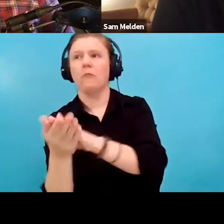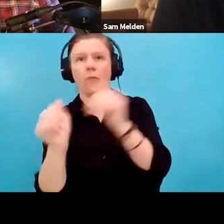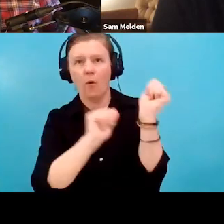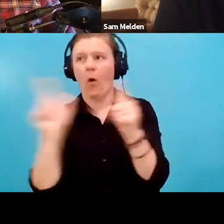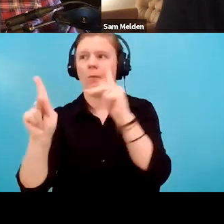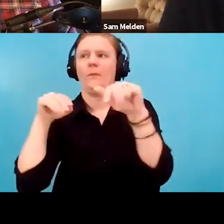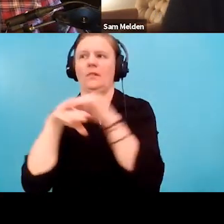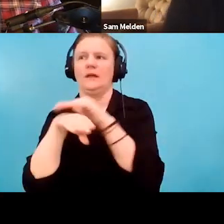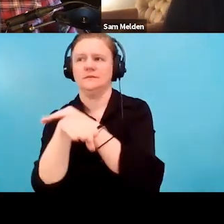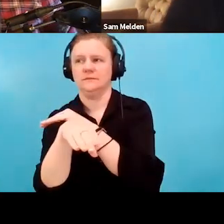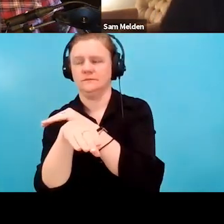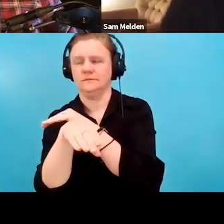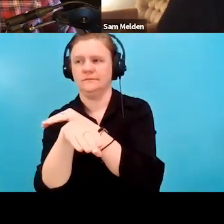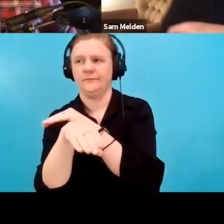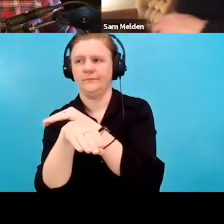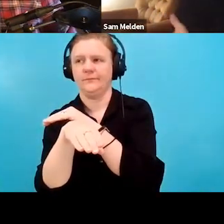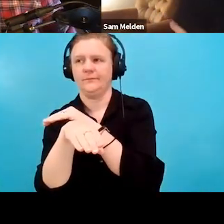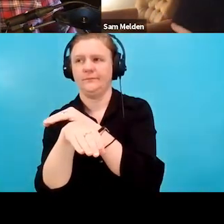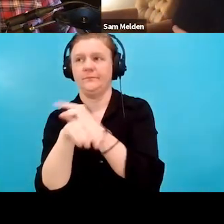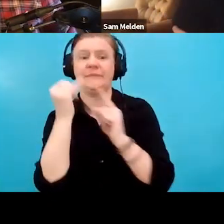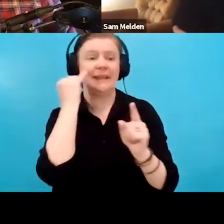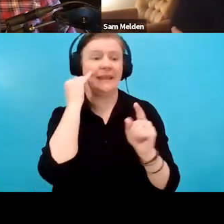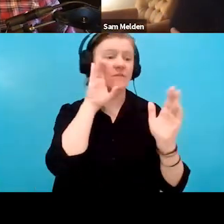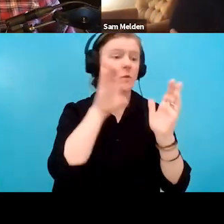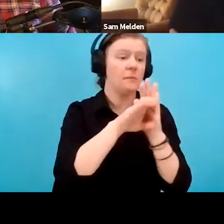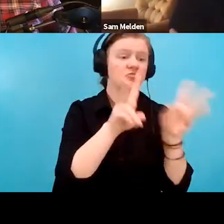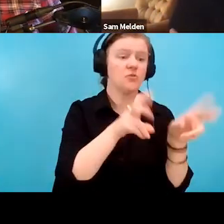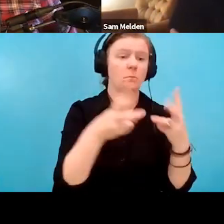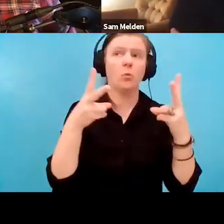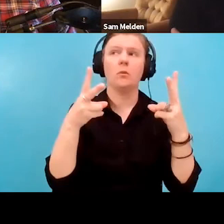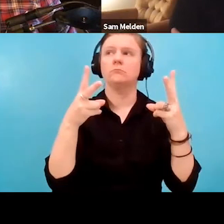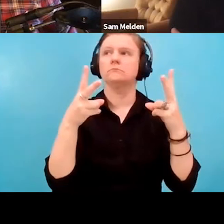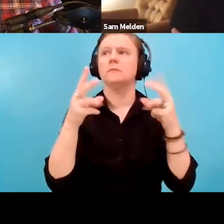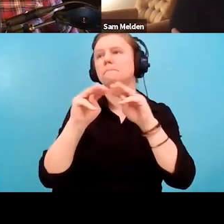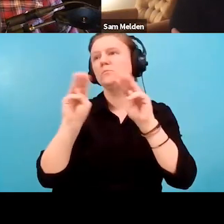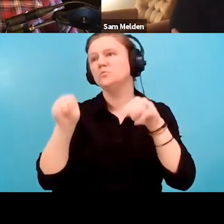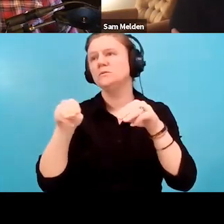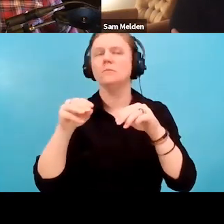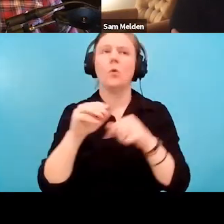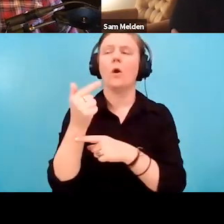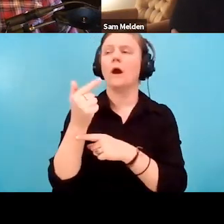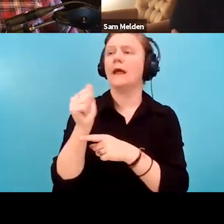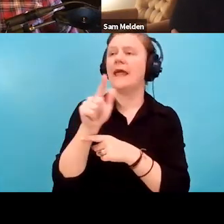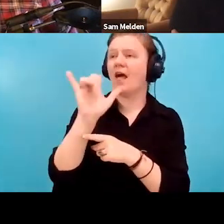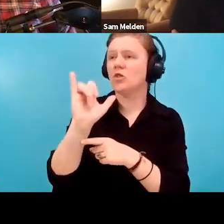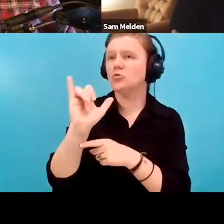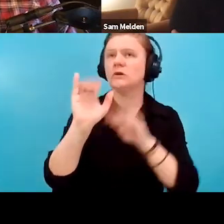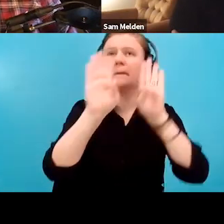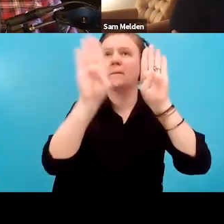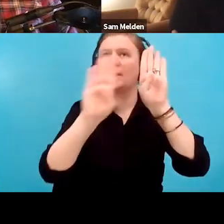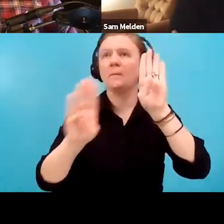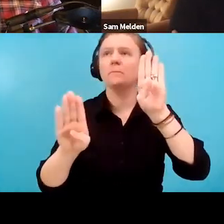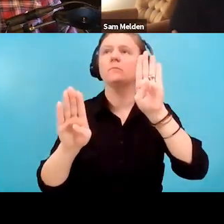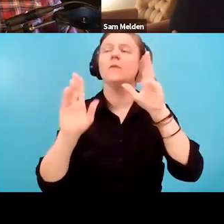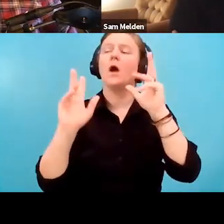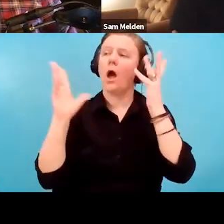everyone. And if those Polaroids are ever put up in a gallery space somewhere, for example, I want someone to go to the gallery and to be